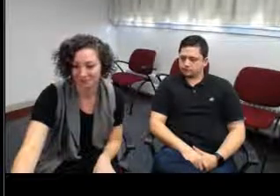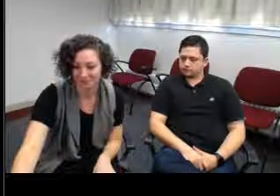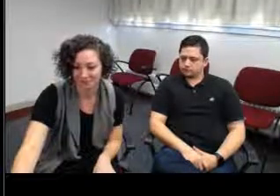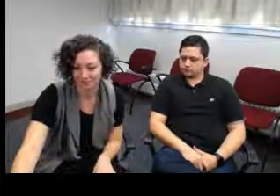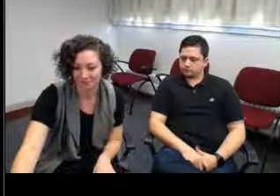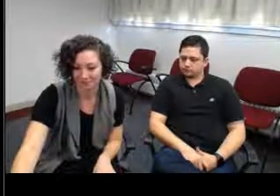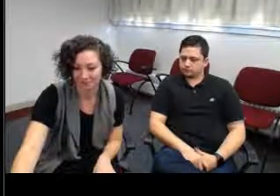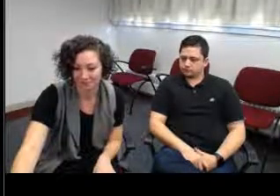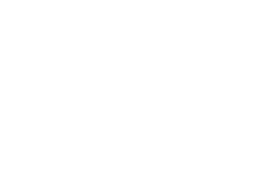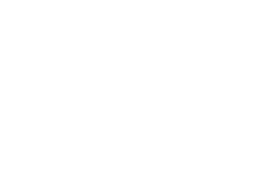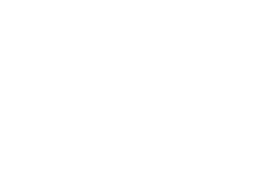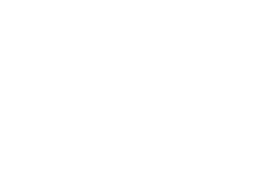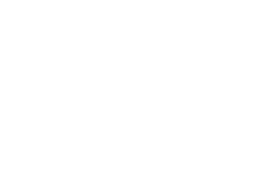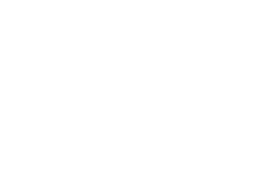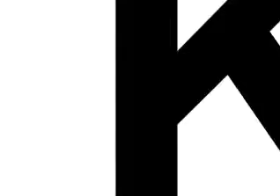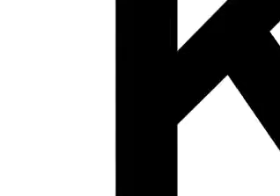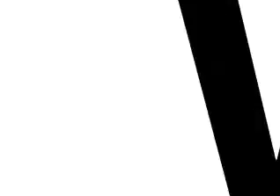So here's the video.